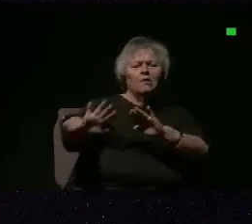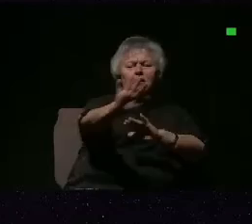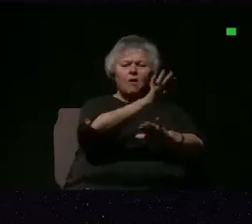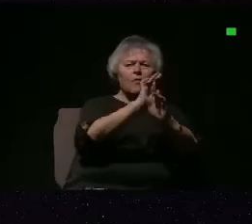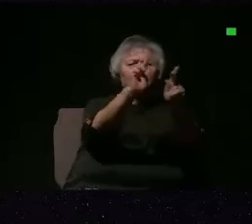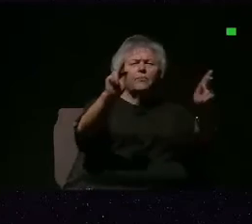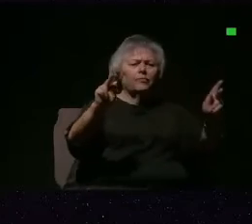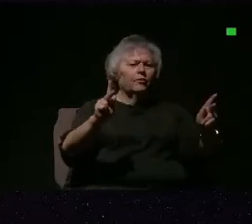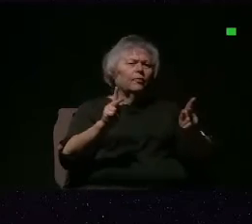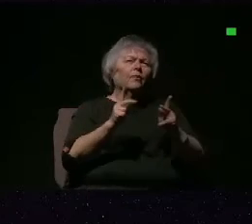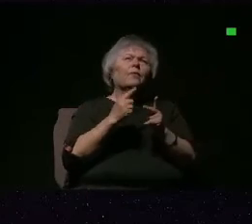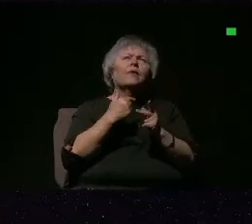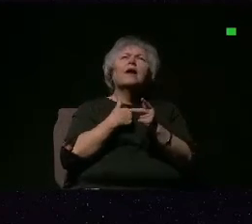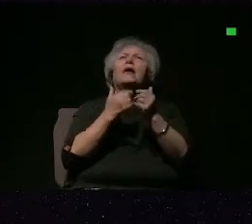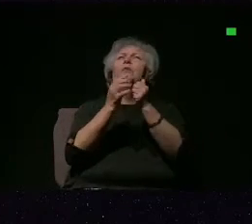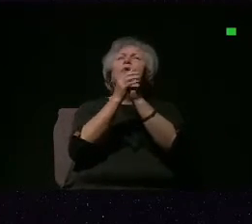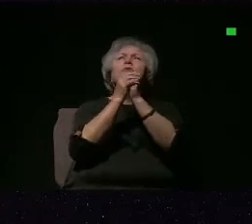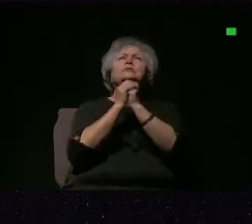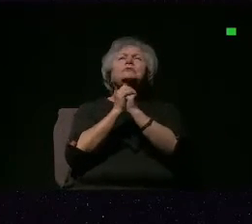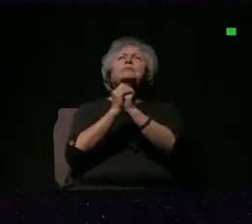place. I worship you.